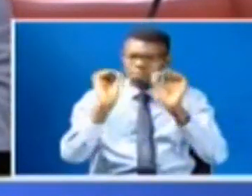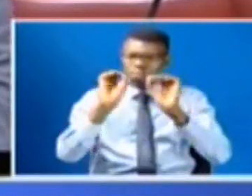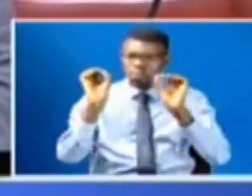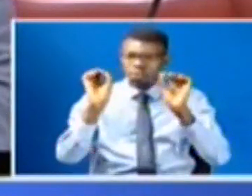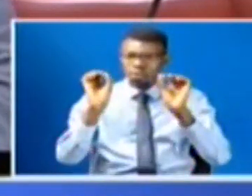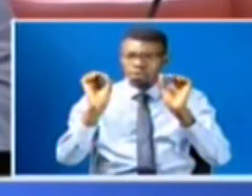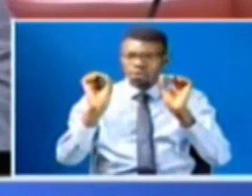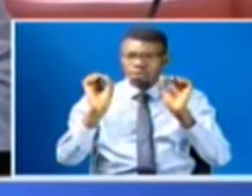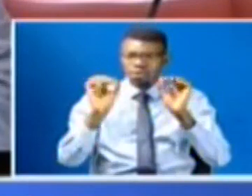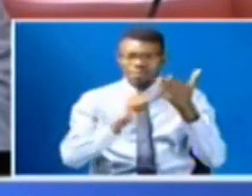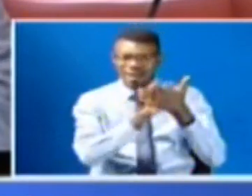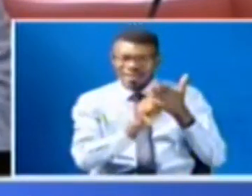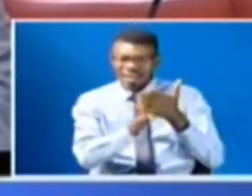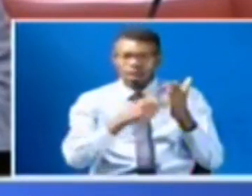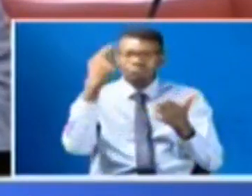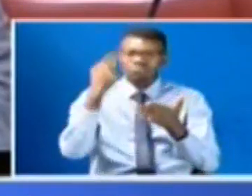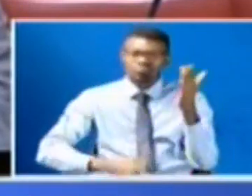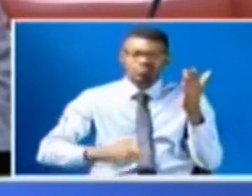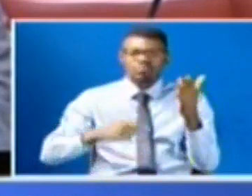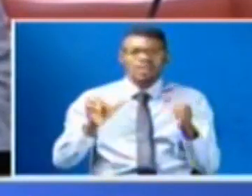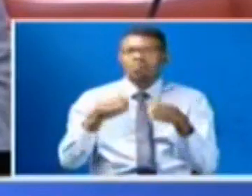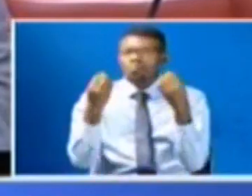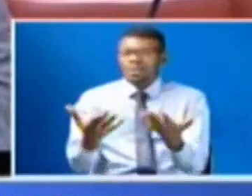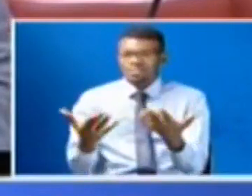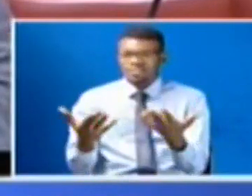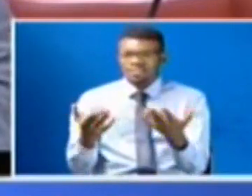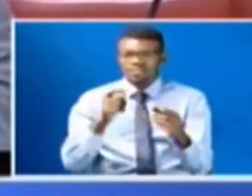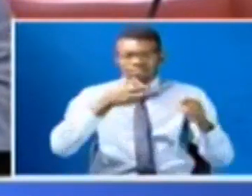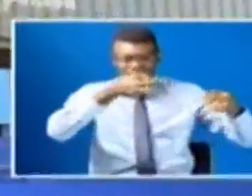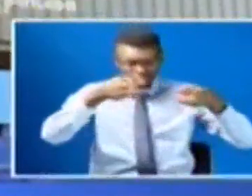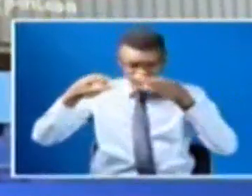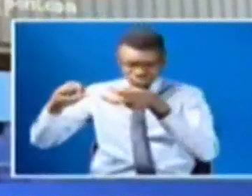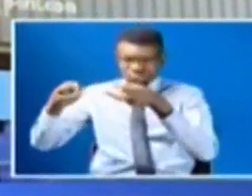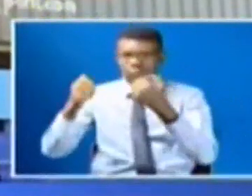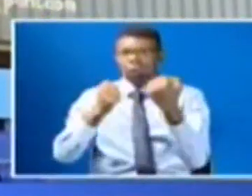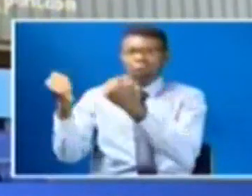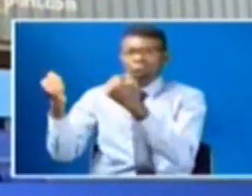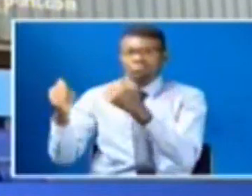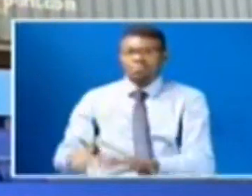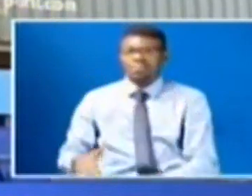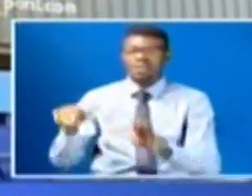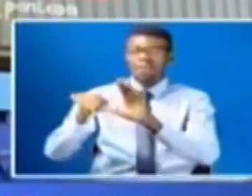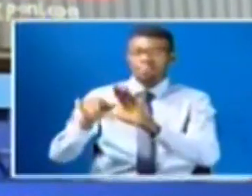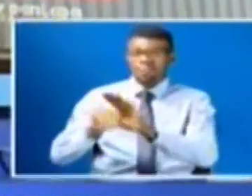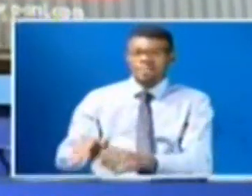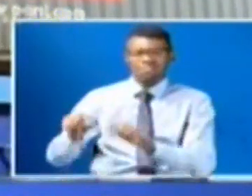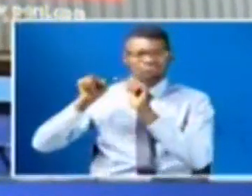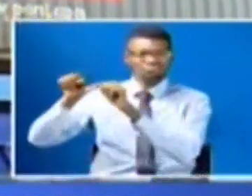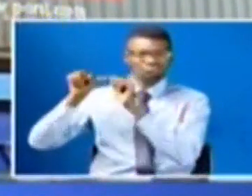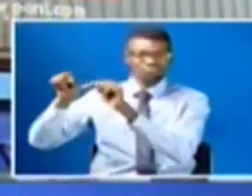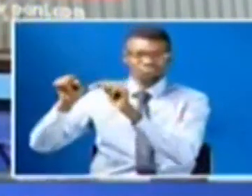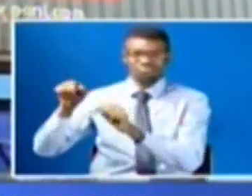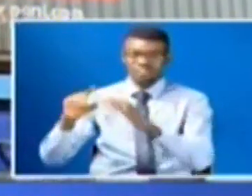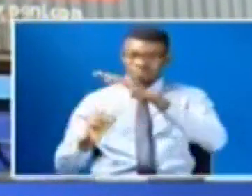much railway levy is being charged per ton of goods transported. Members were quick to criticize the directive, which the ministry claims